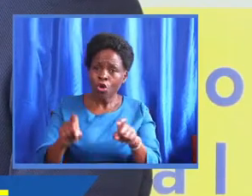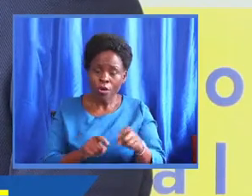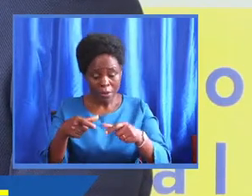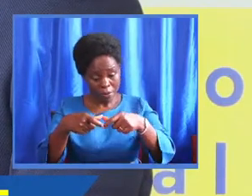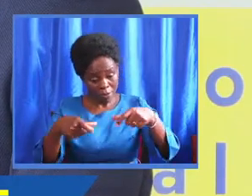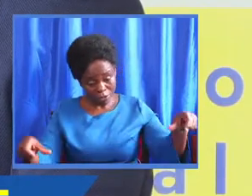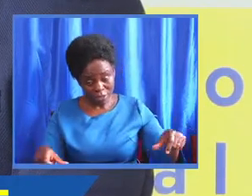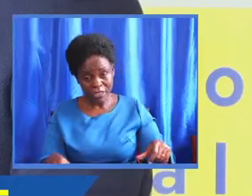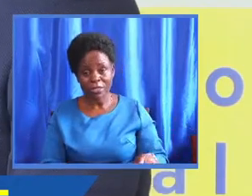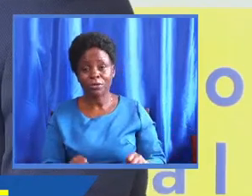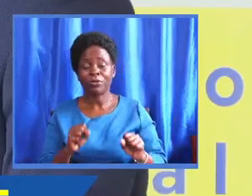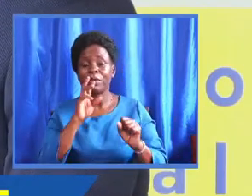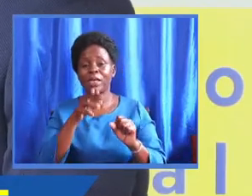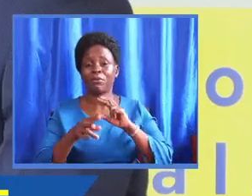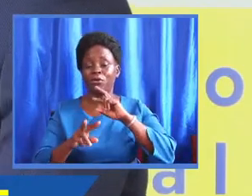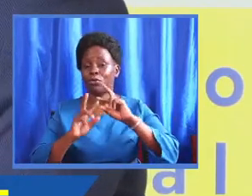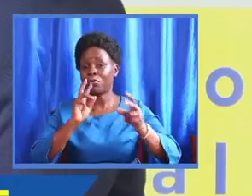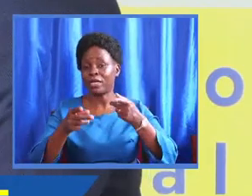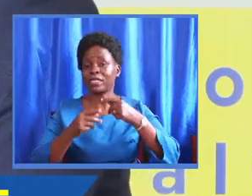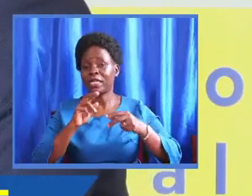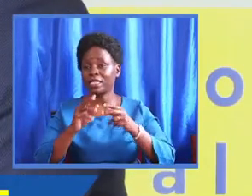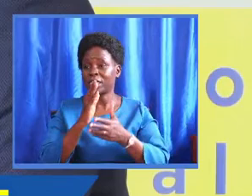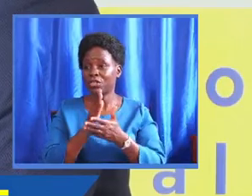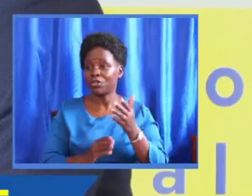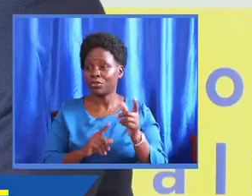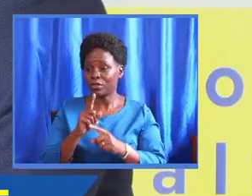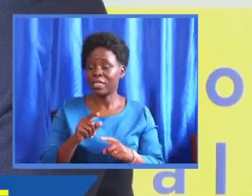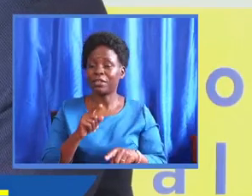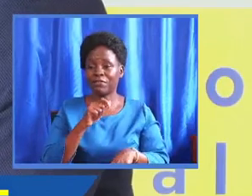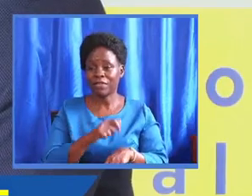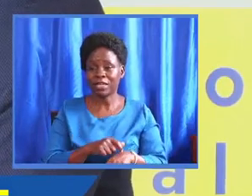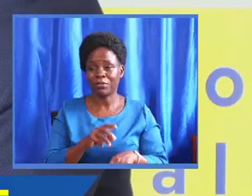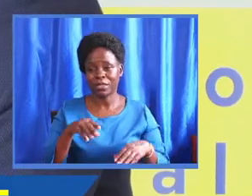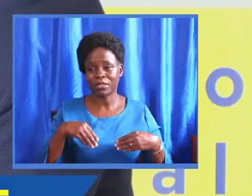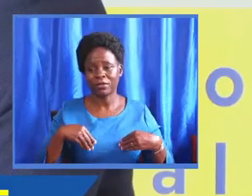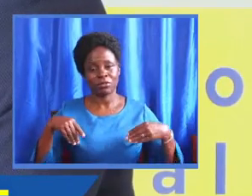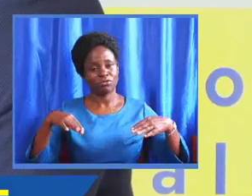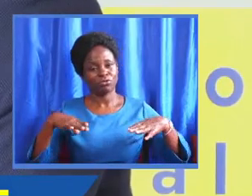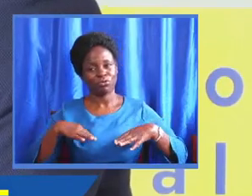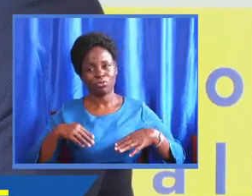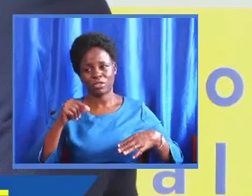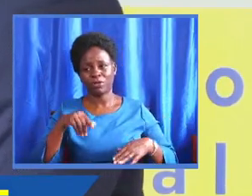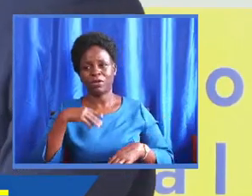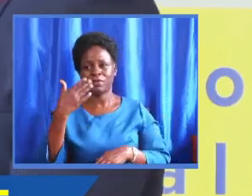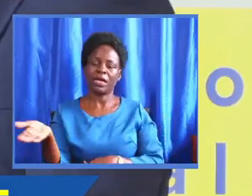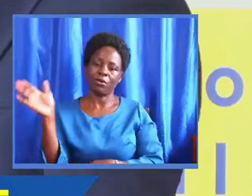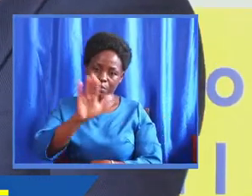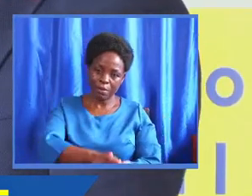here will be able to respond to some of them if time allows. Let's take a short break. We'll be back.